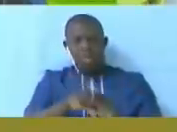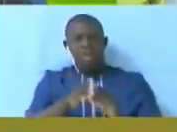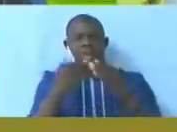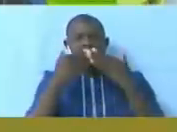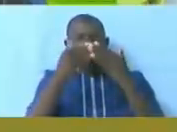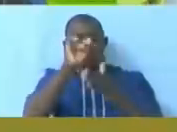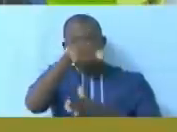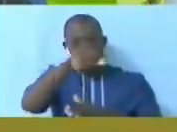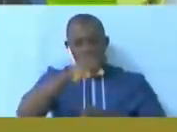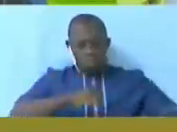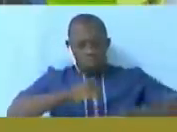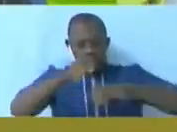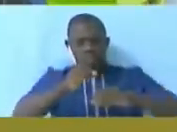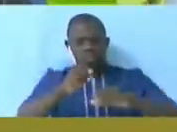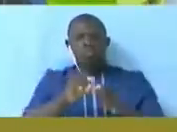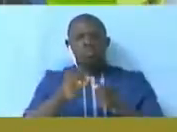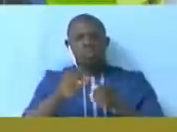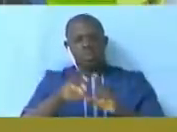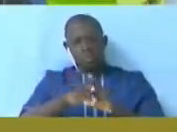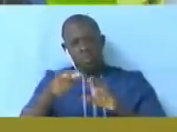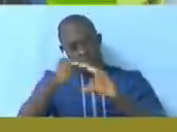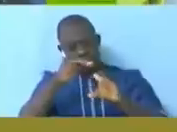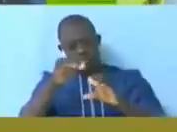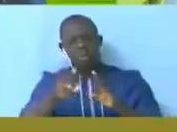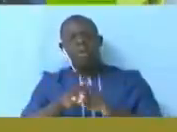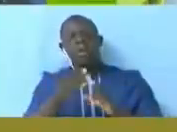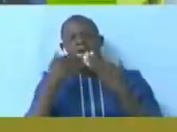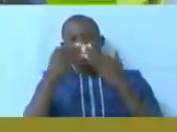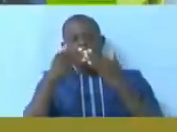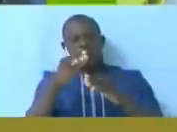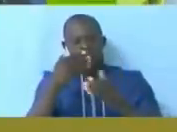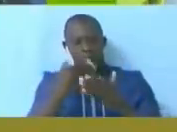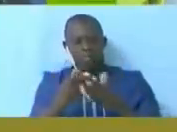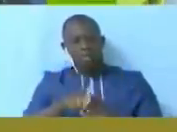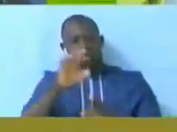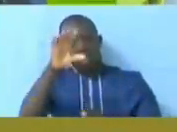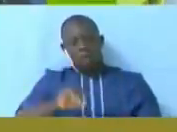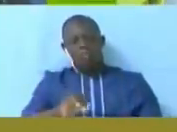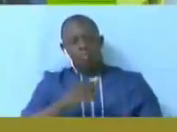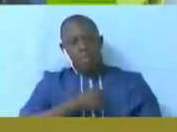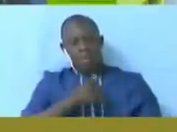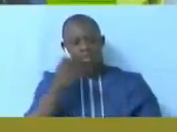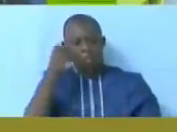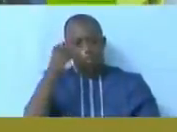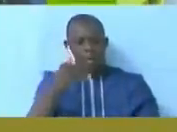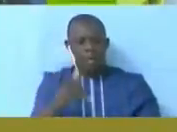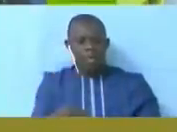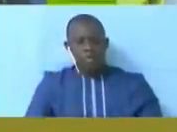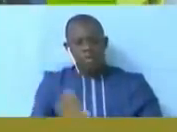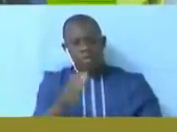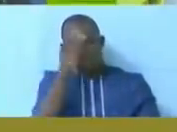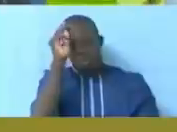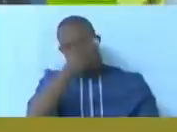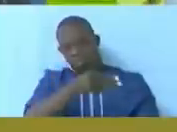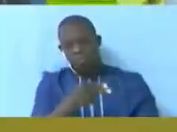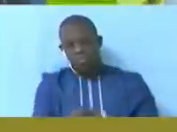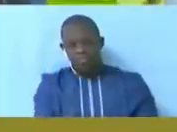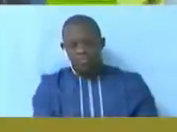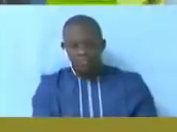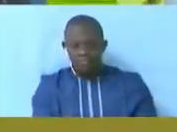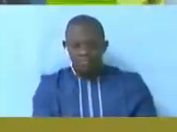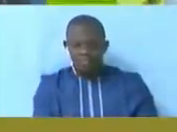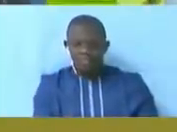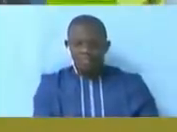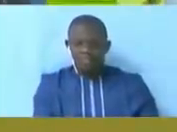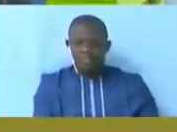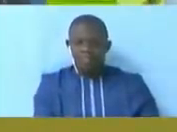have conveyed the message. Afoi la nyaron ko e ko kibaro ni yafu dan dimmale. Then I switch off my phone. Ngana mobile ofa. I went home straight. Ndada suus.